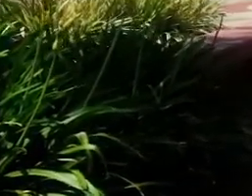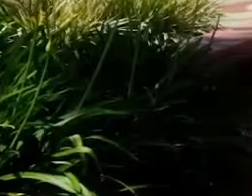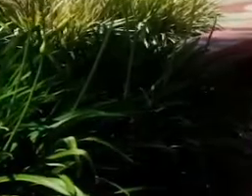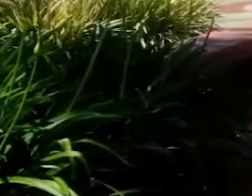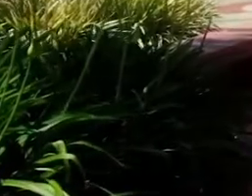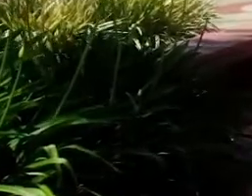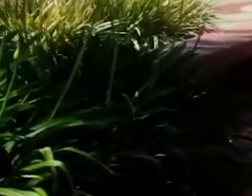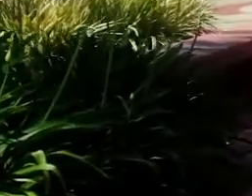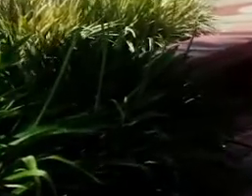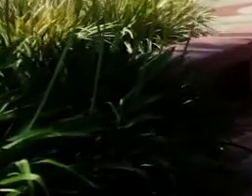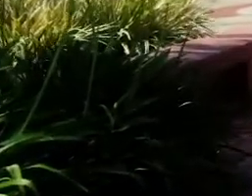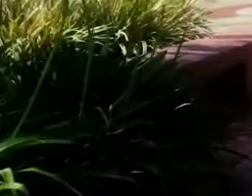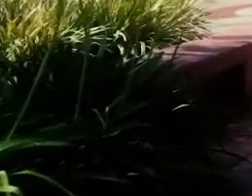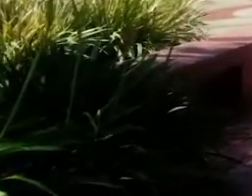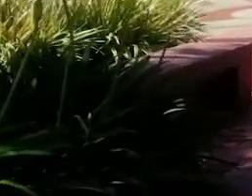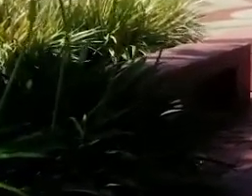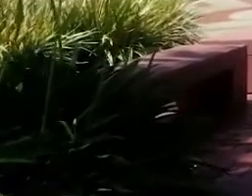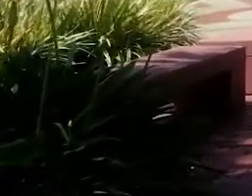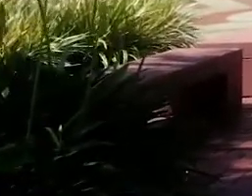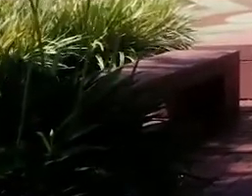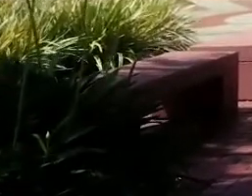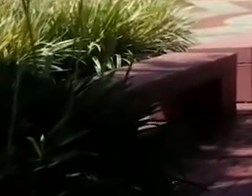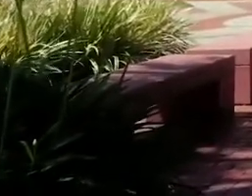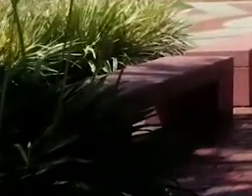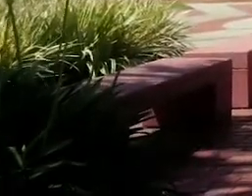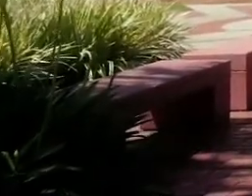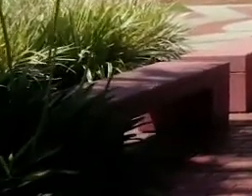honor, praises never